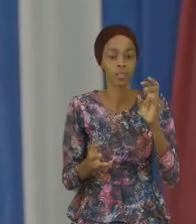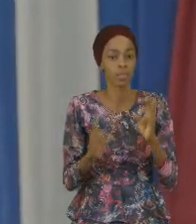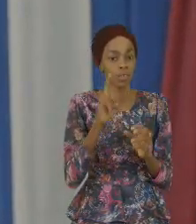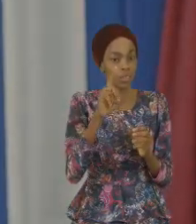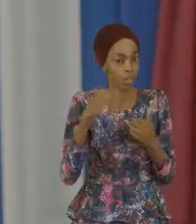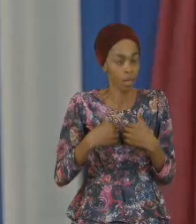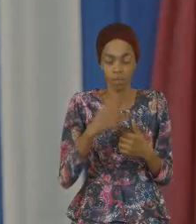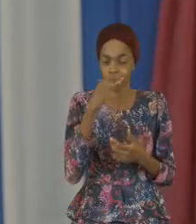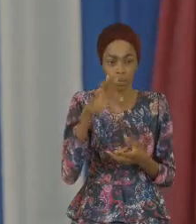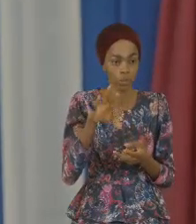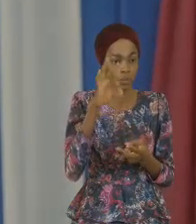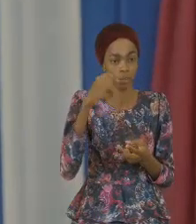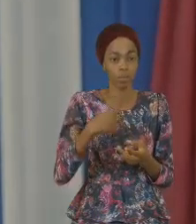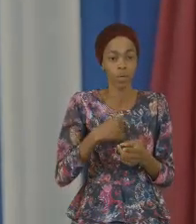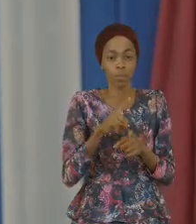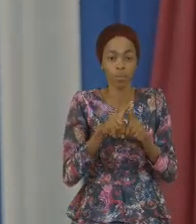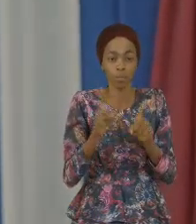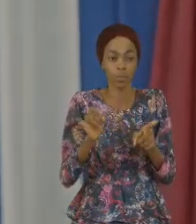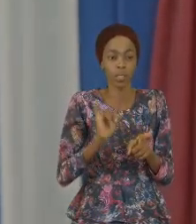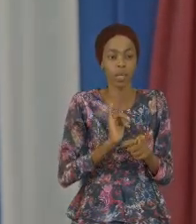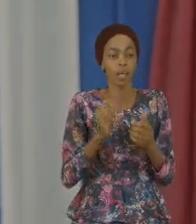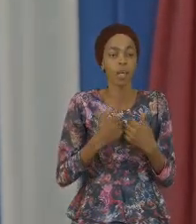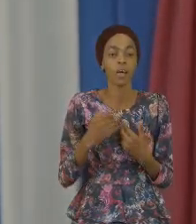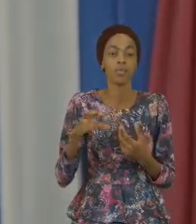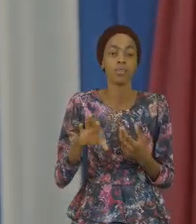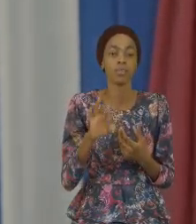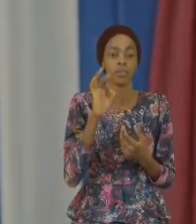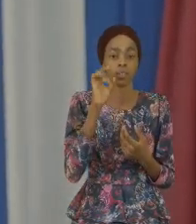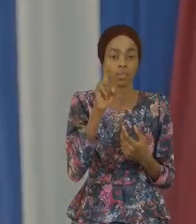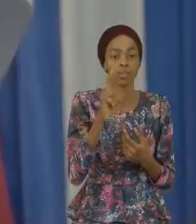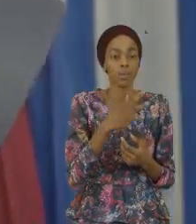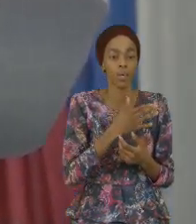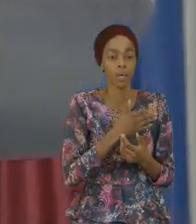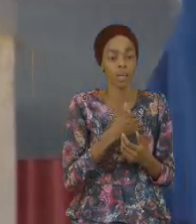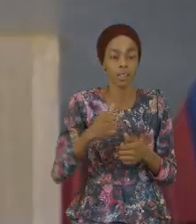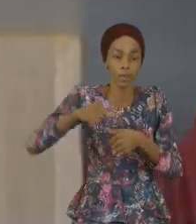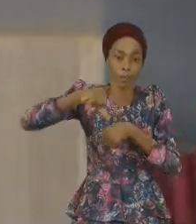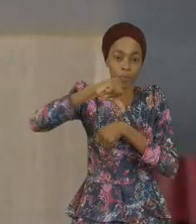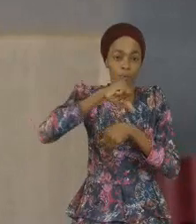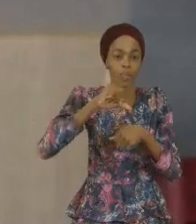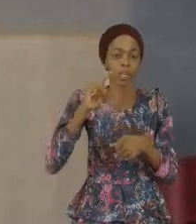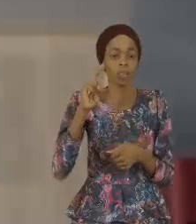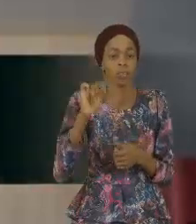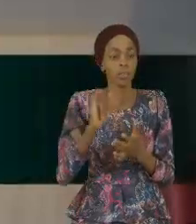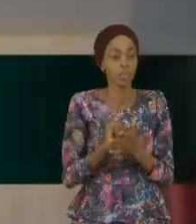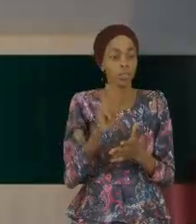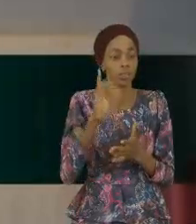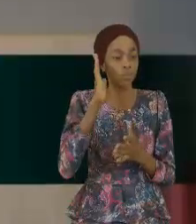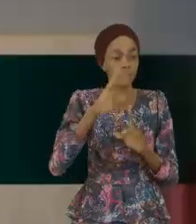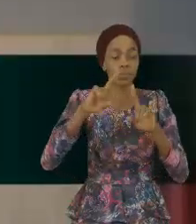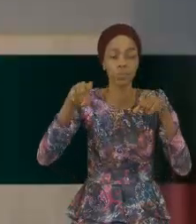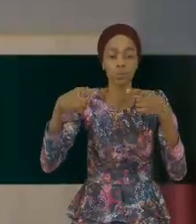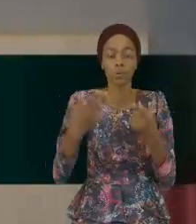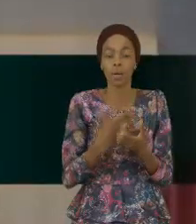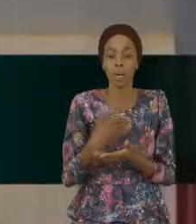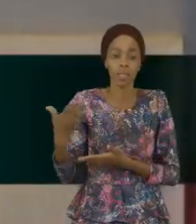chosen me, but I have chosen you and ordained you that ye should go and